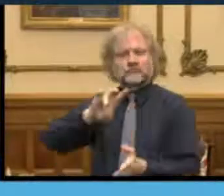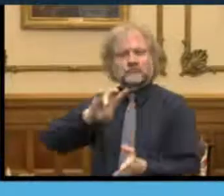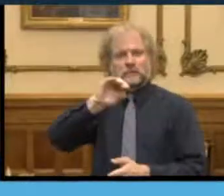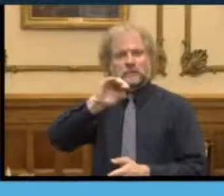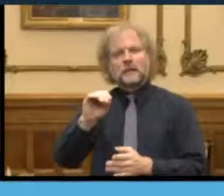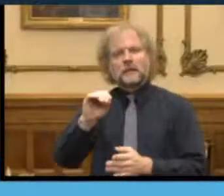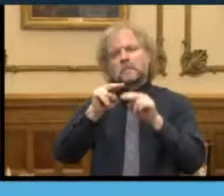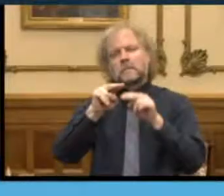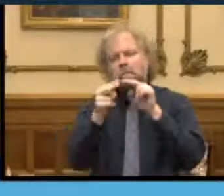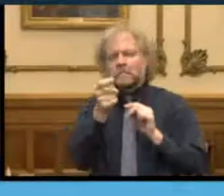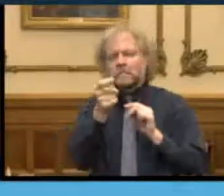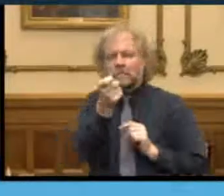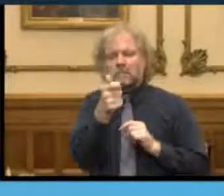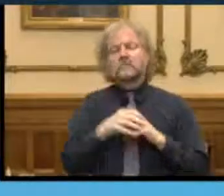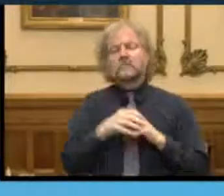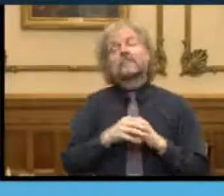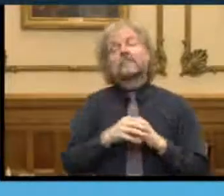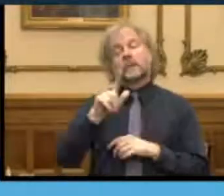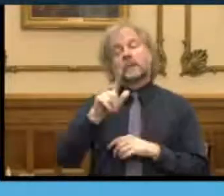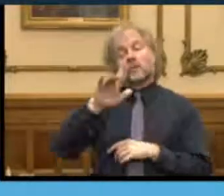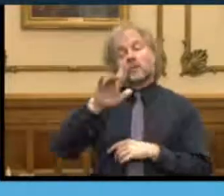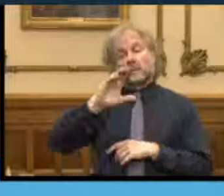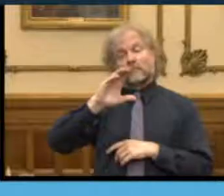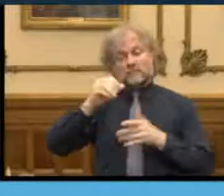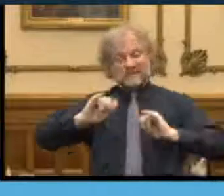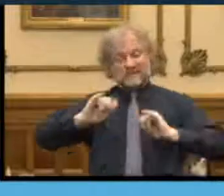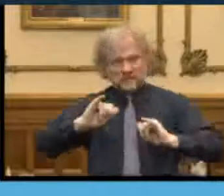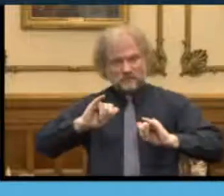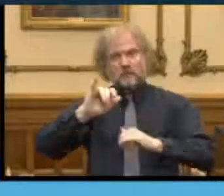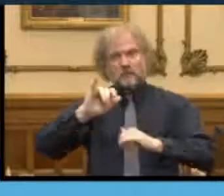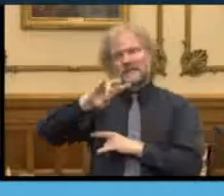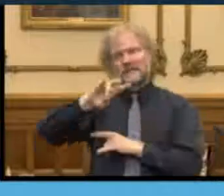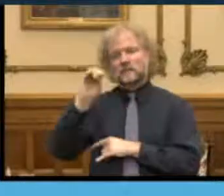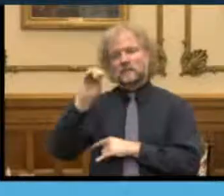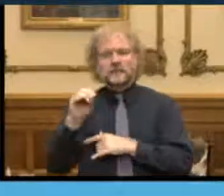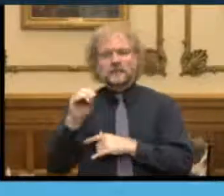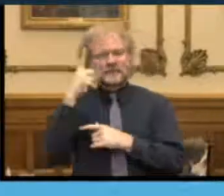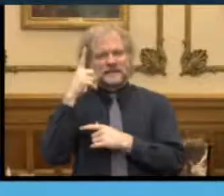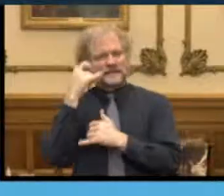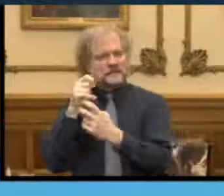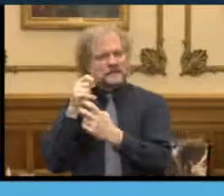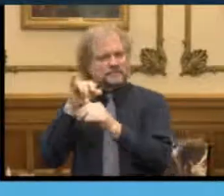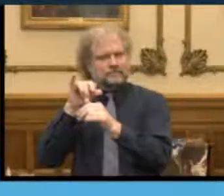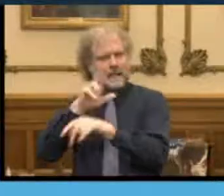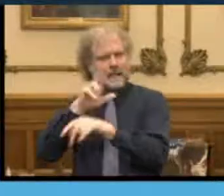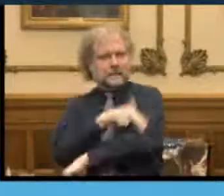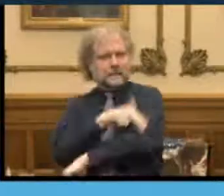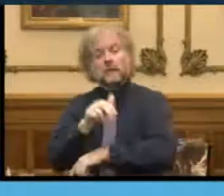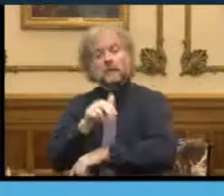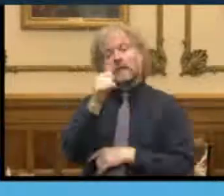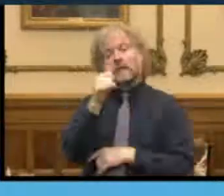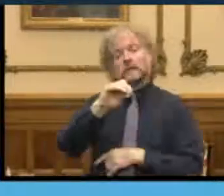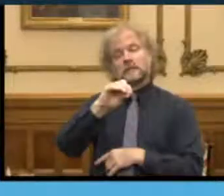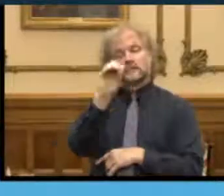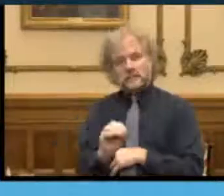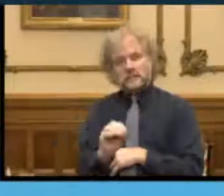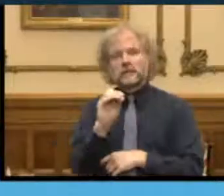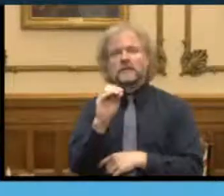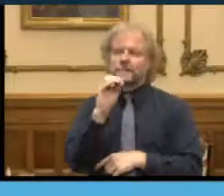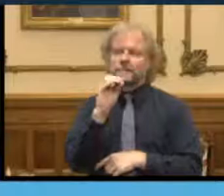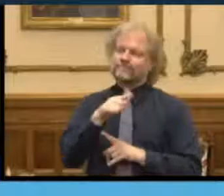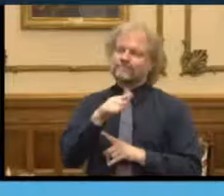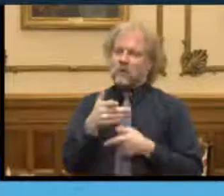slight decrease. Of the remaining 25%, 7% are believed to still be hospitalized. 18% are known to have died